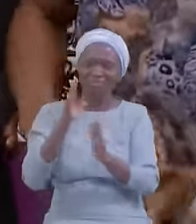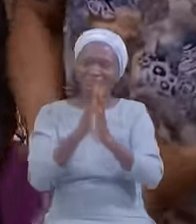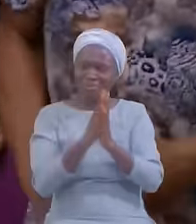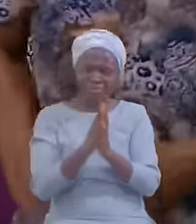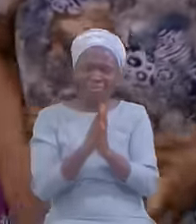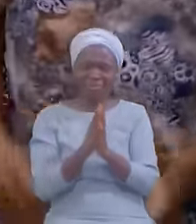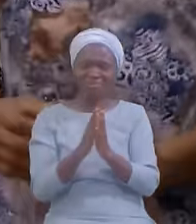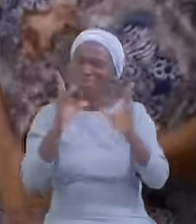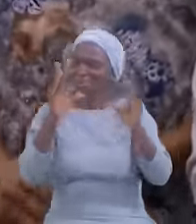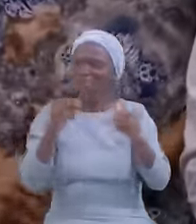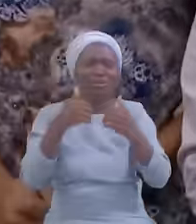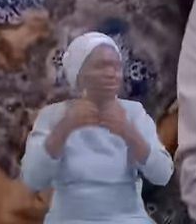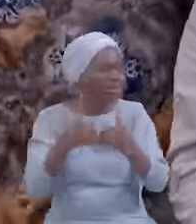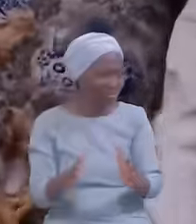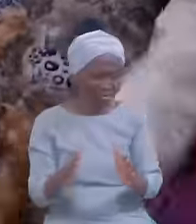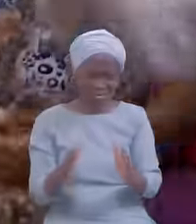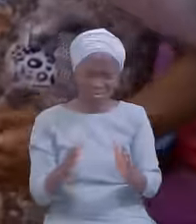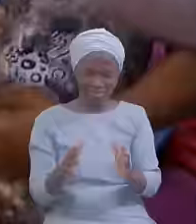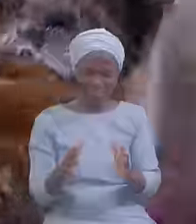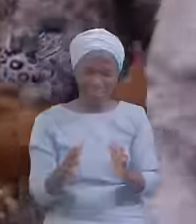No loss.